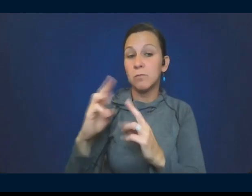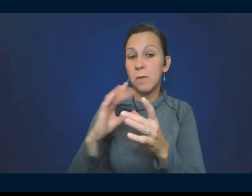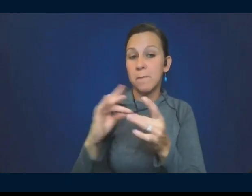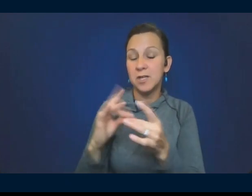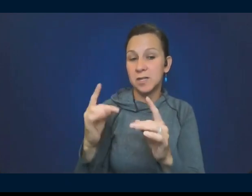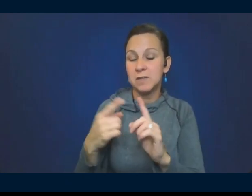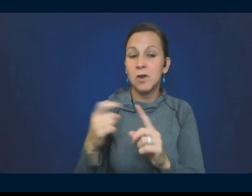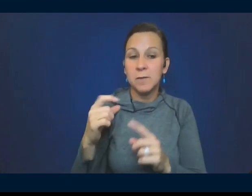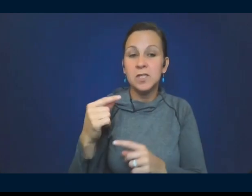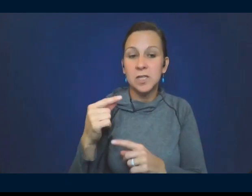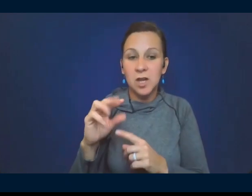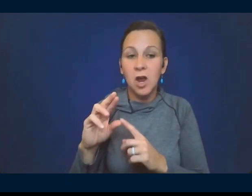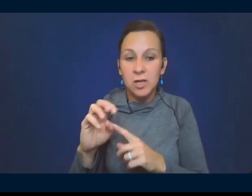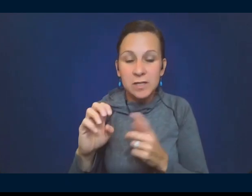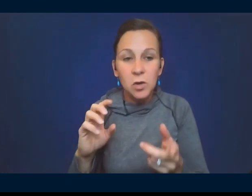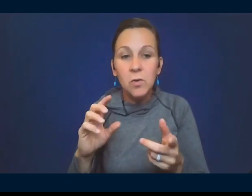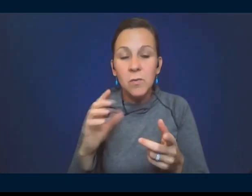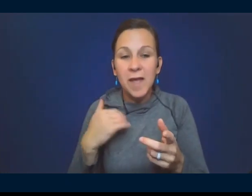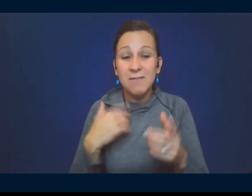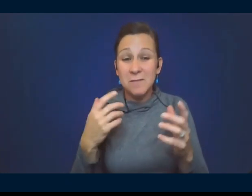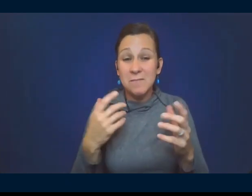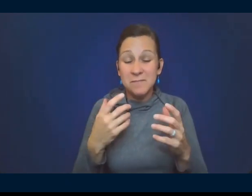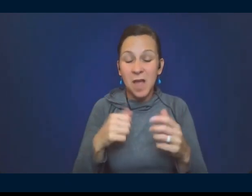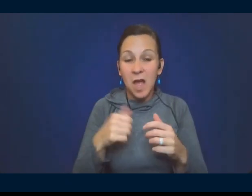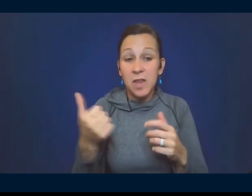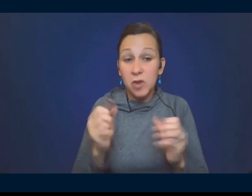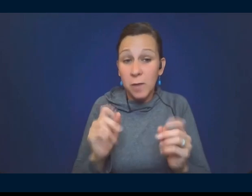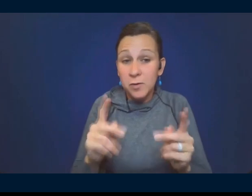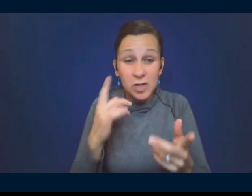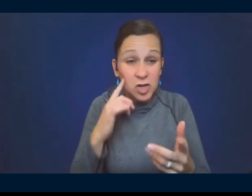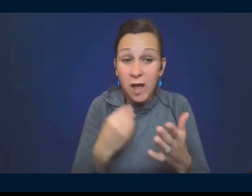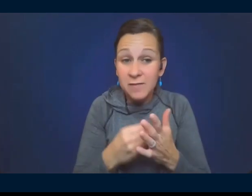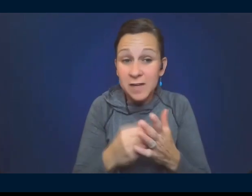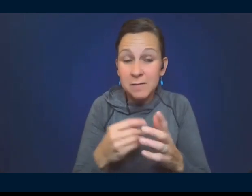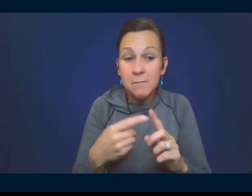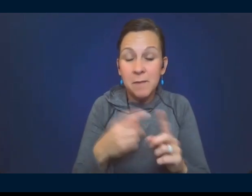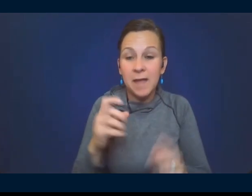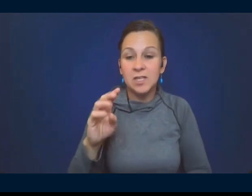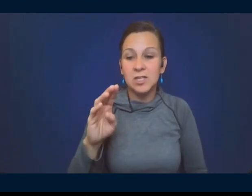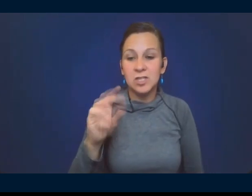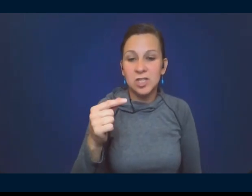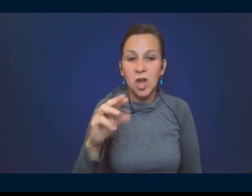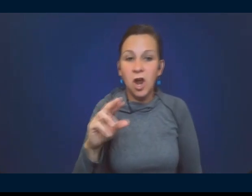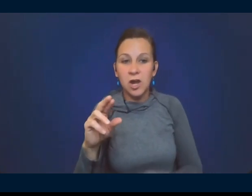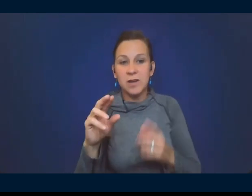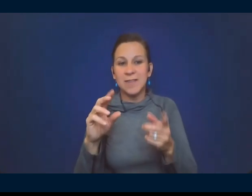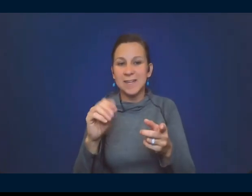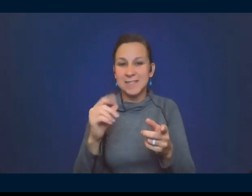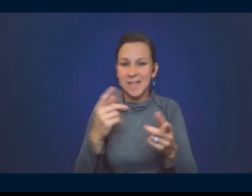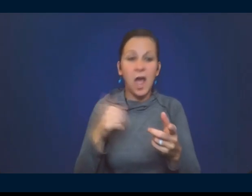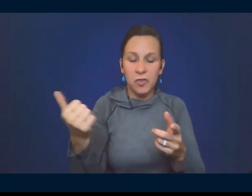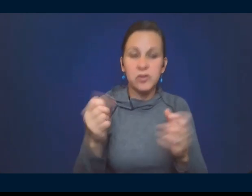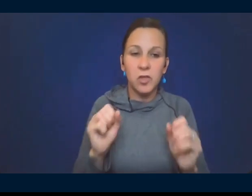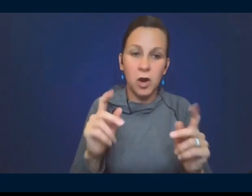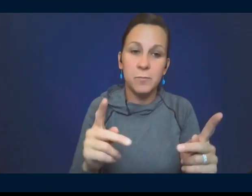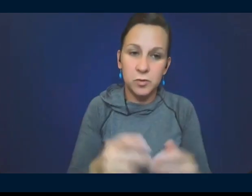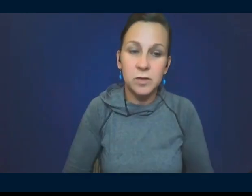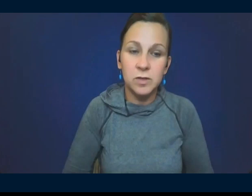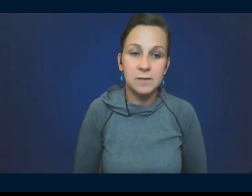So we have built in another opportunity. If you don't get funded by GRFP, there's another opportunity to apply for funding.